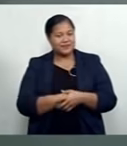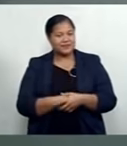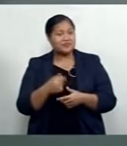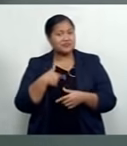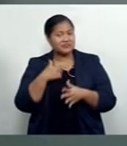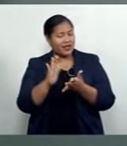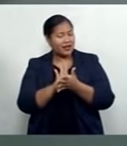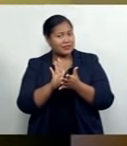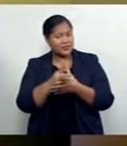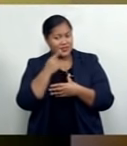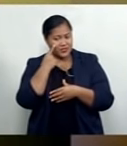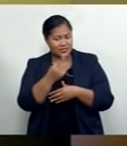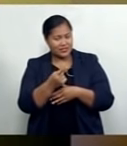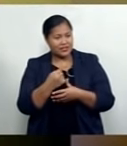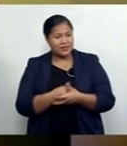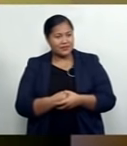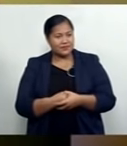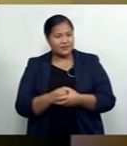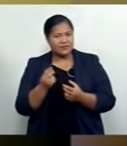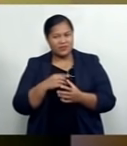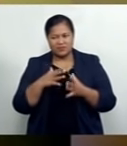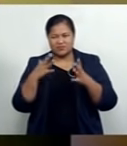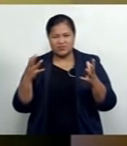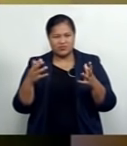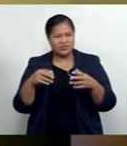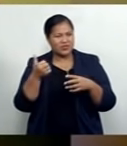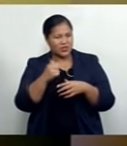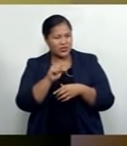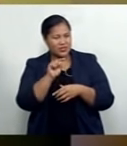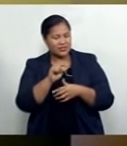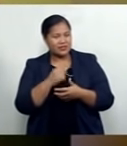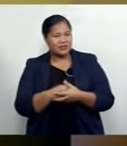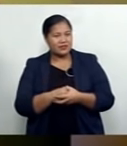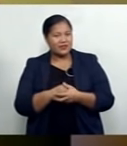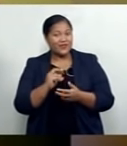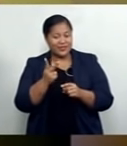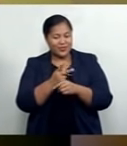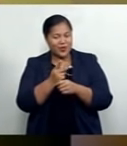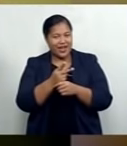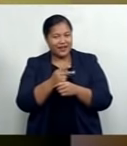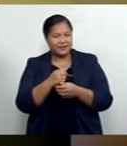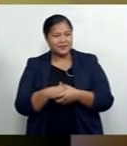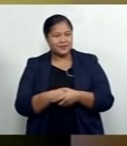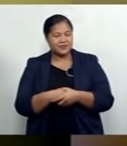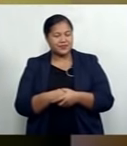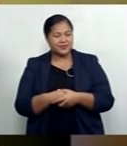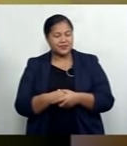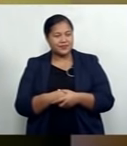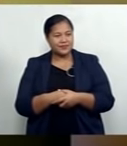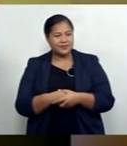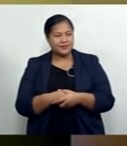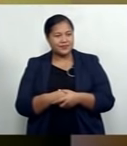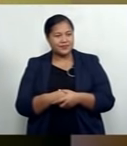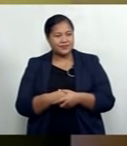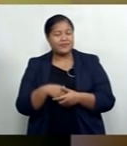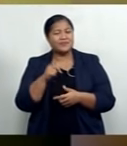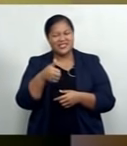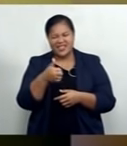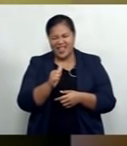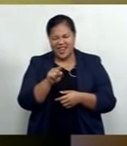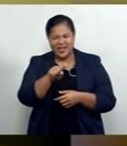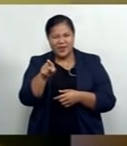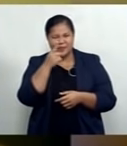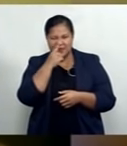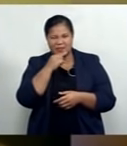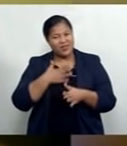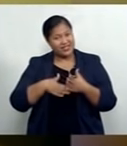that, there's a huge uptake on this sort of a product. This allows some of these customers who were